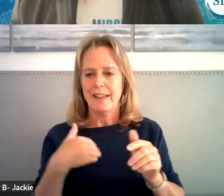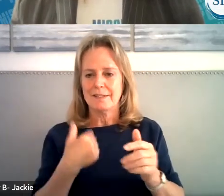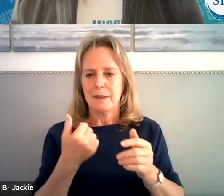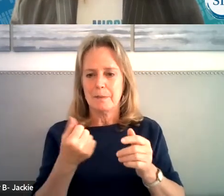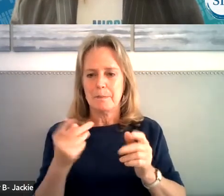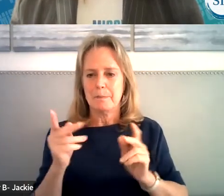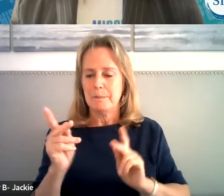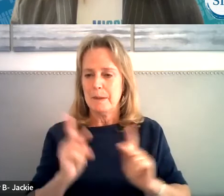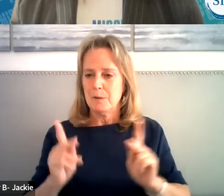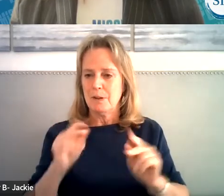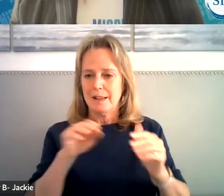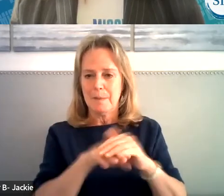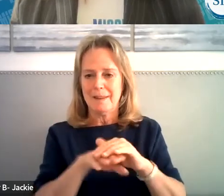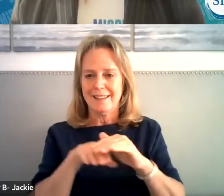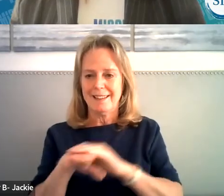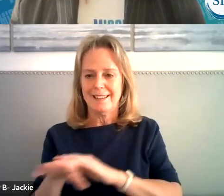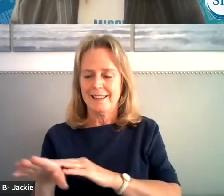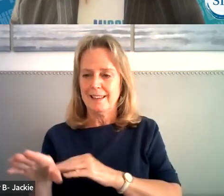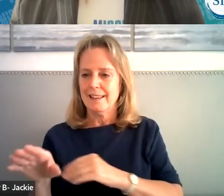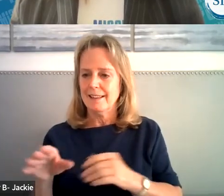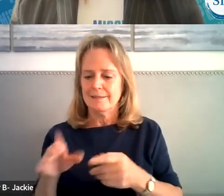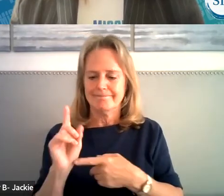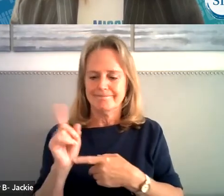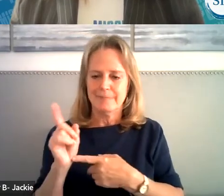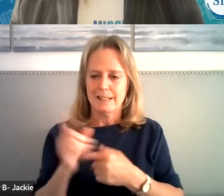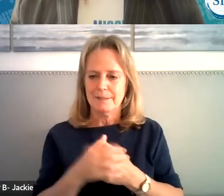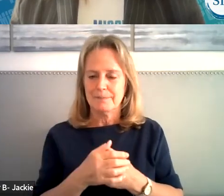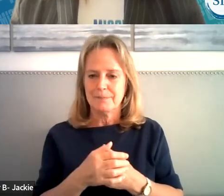in. Give it a minute.